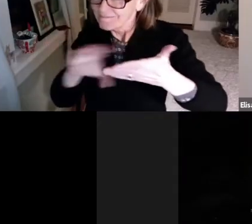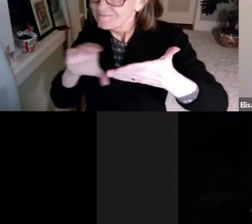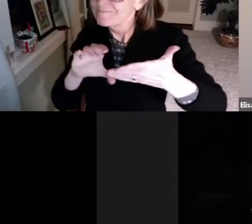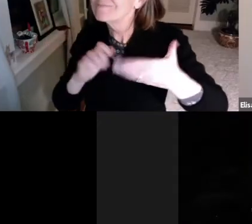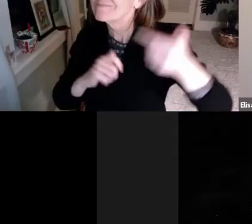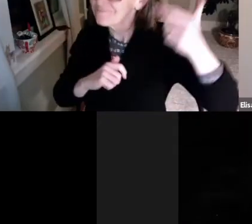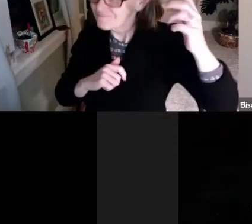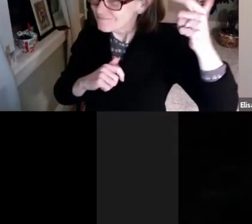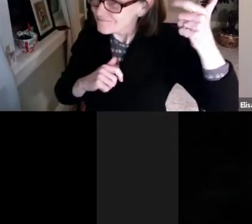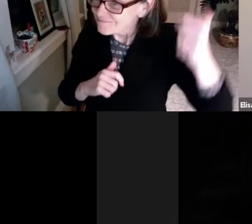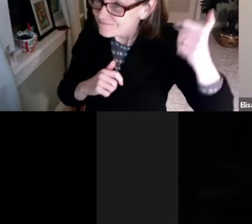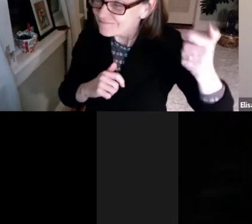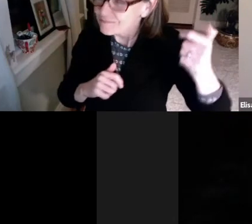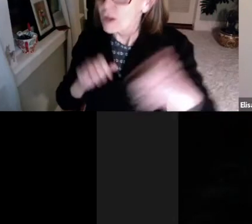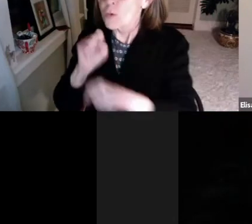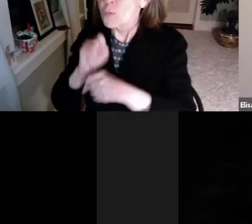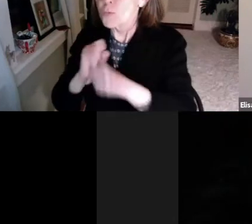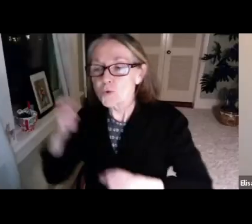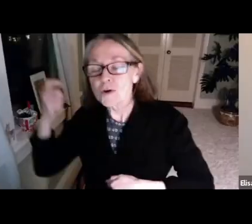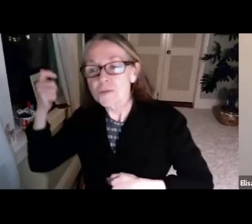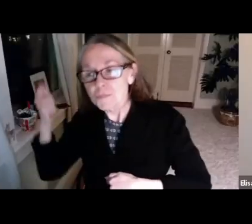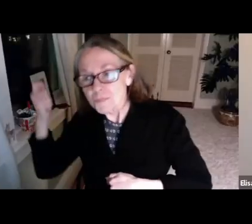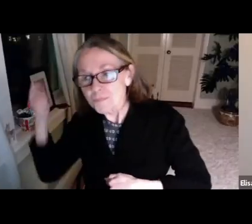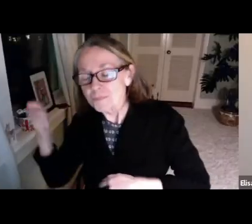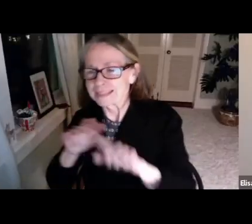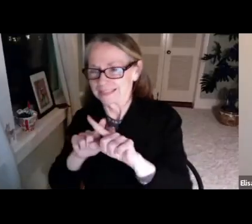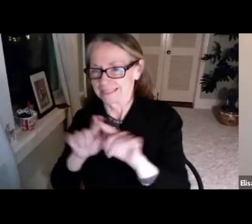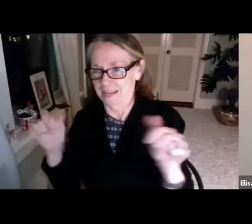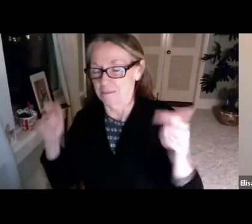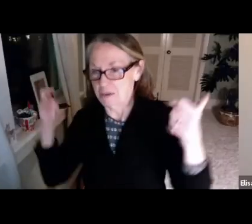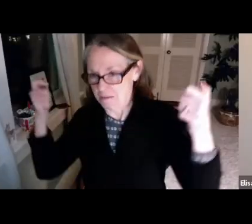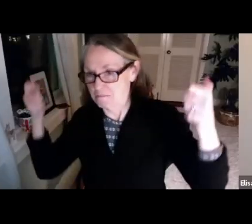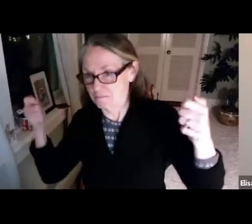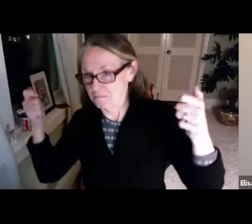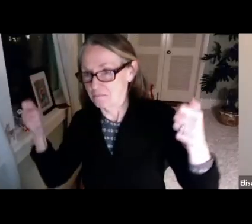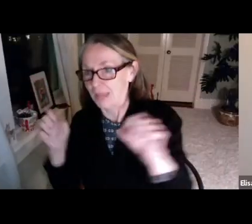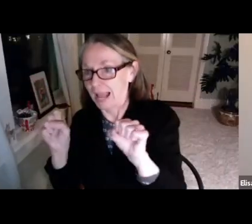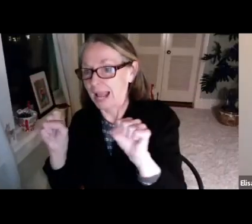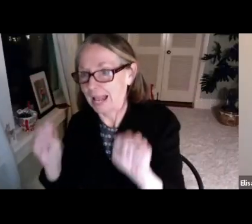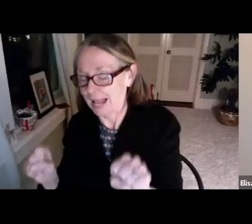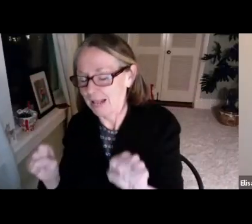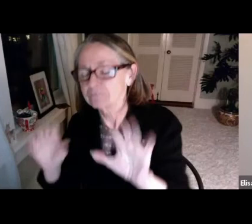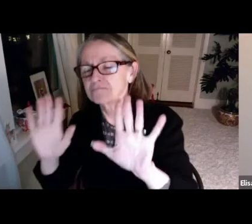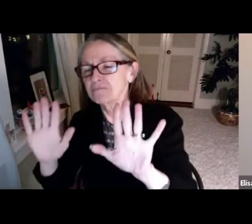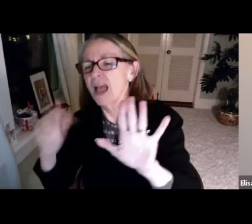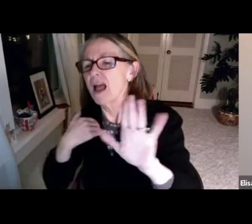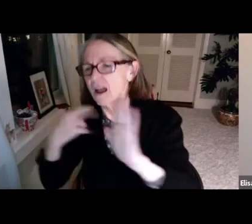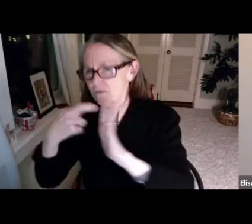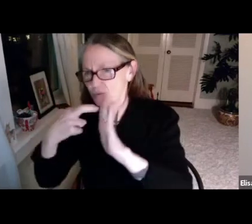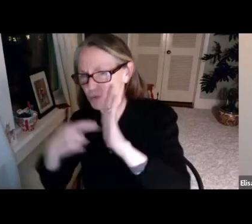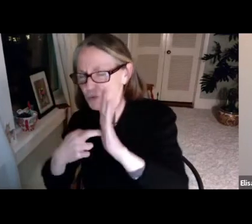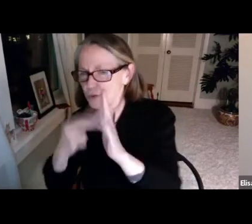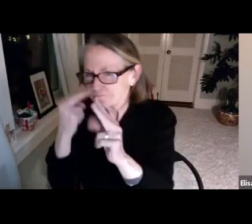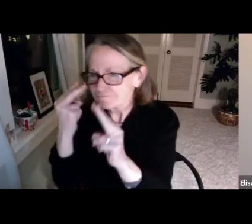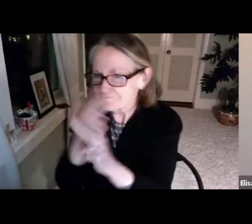is that they have a couple factors that they look at in calculating your